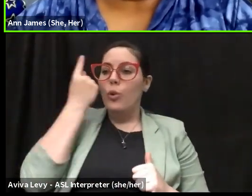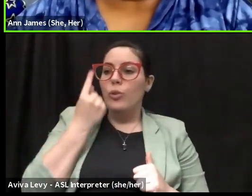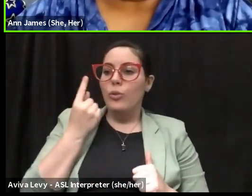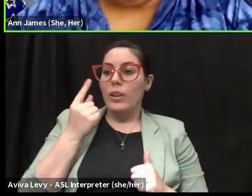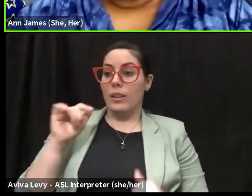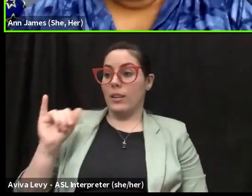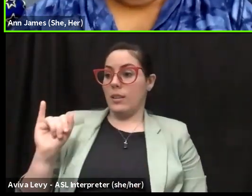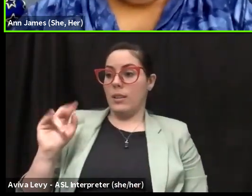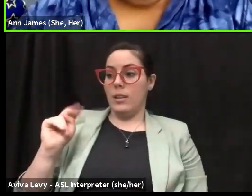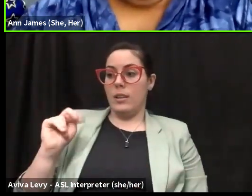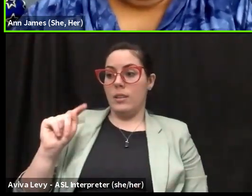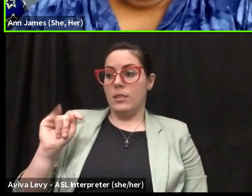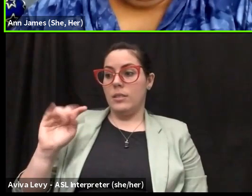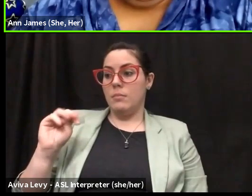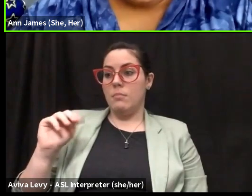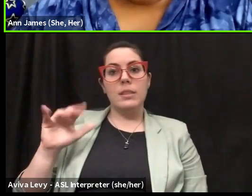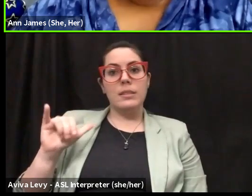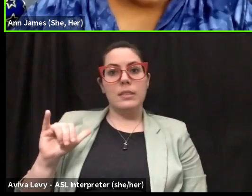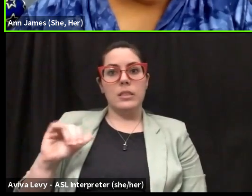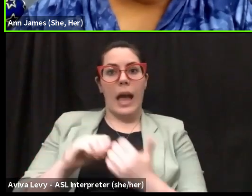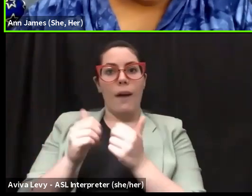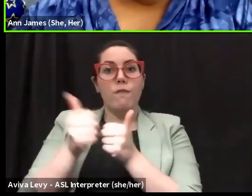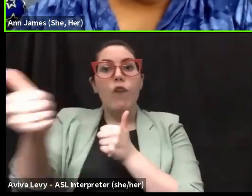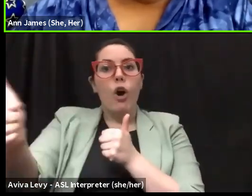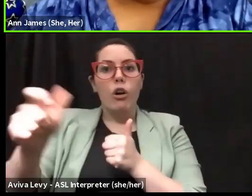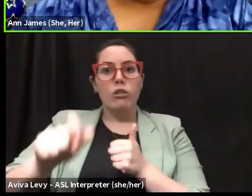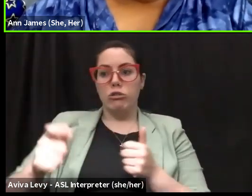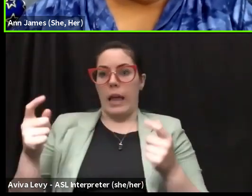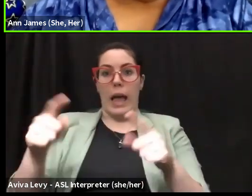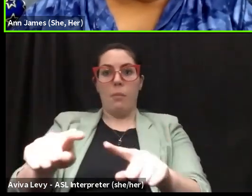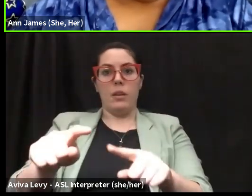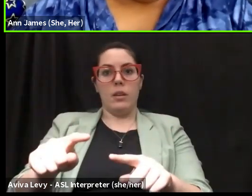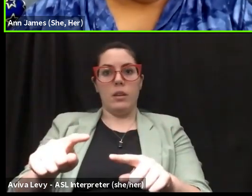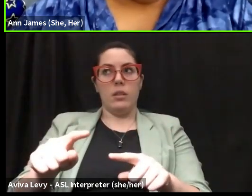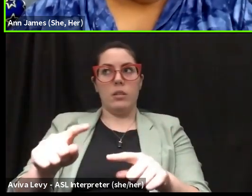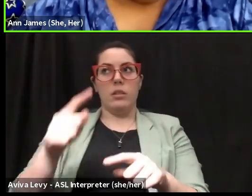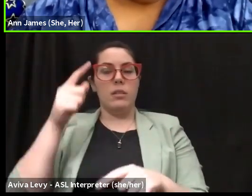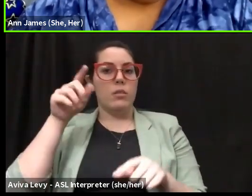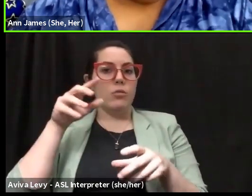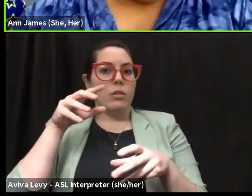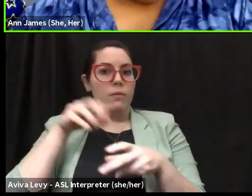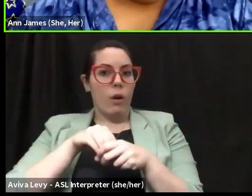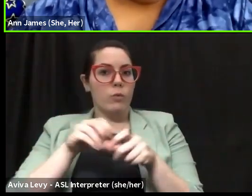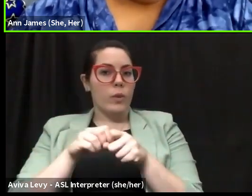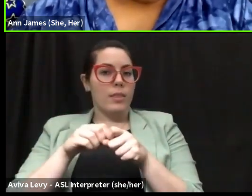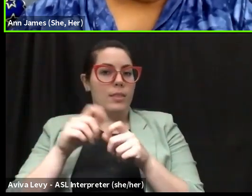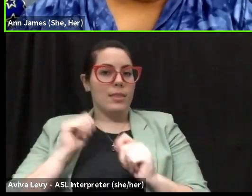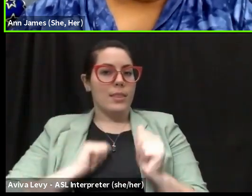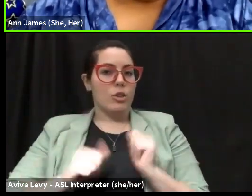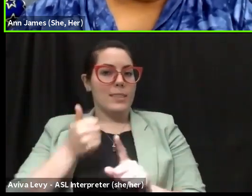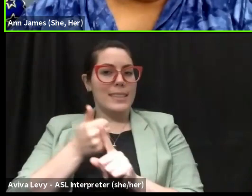intimacy go as far as theater is concerned?